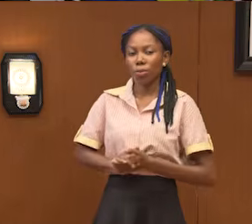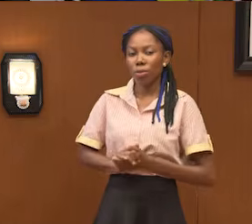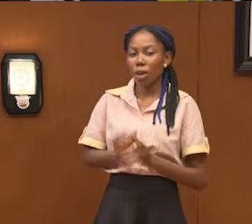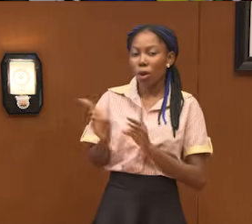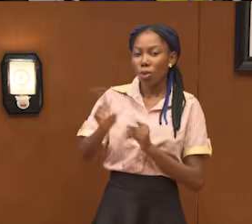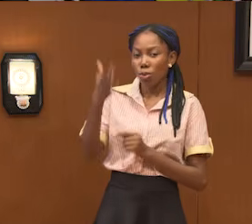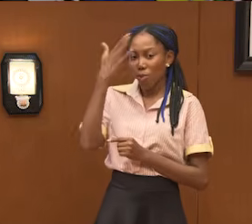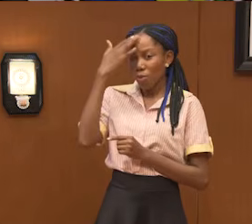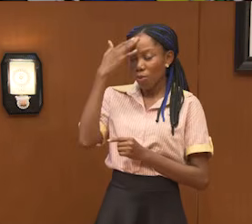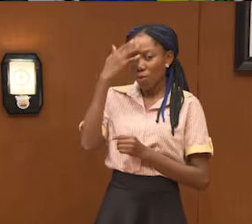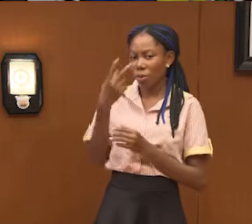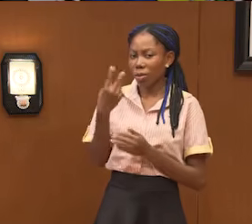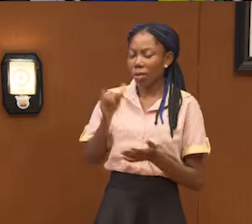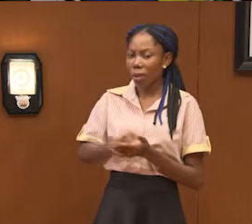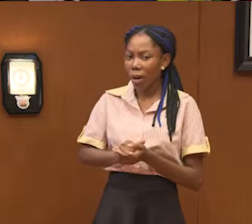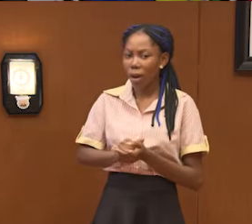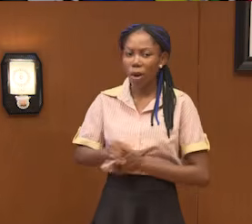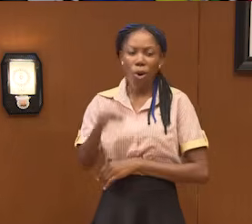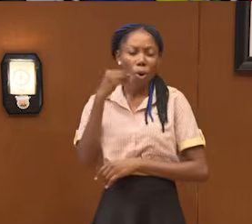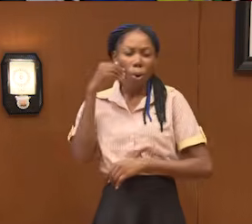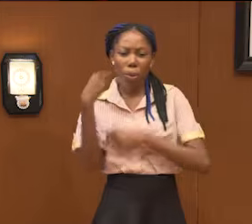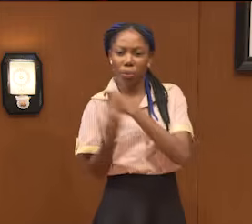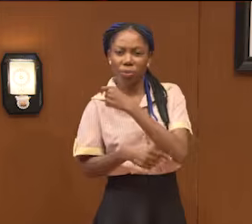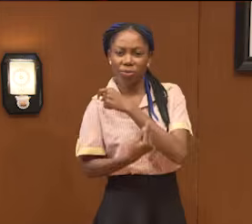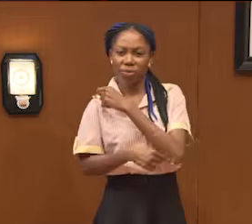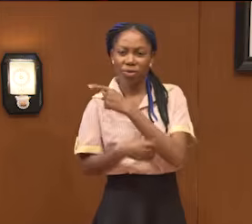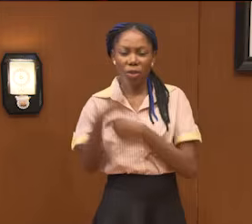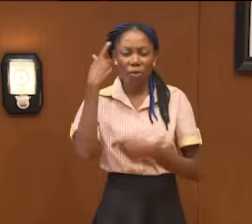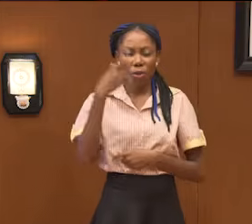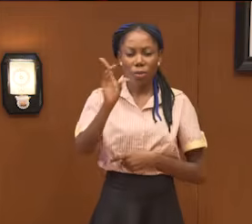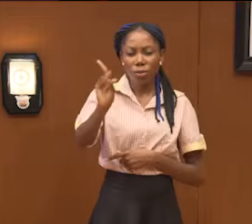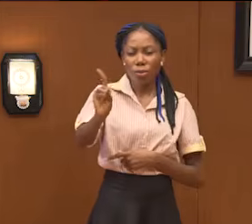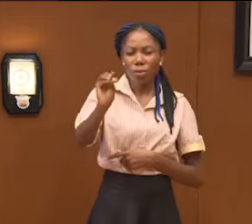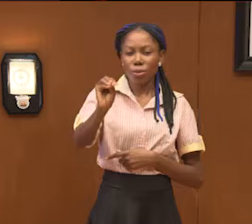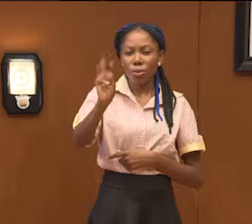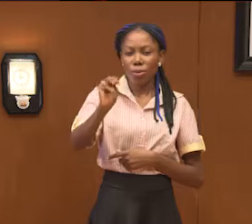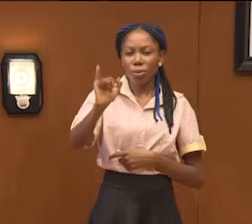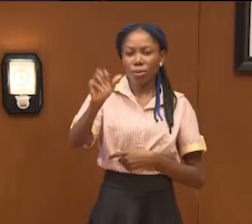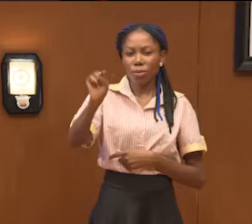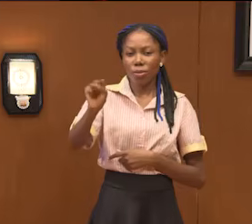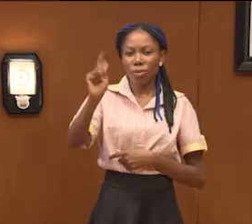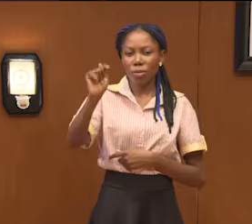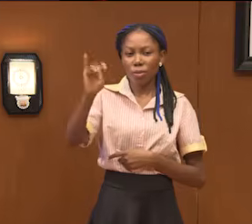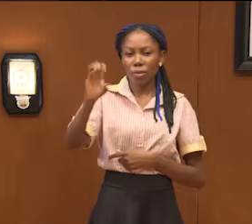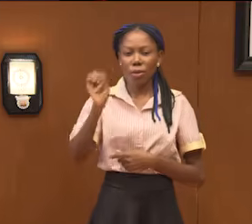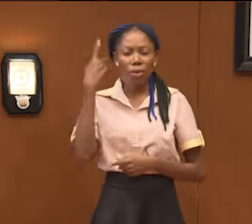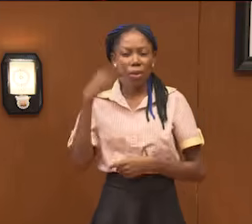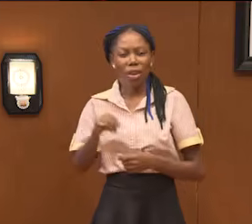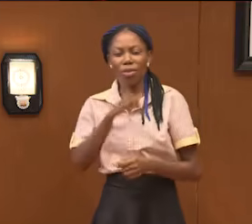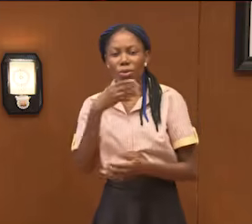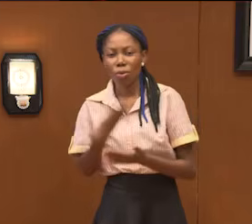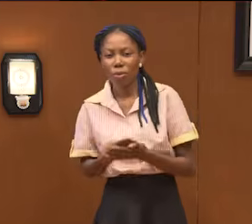do you know that domestic violence, beating your wife, is an offense? Criminal offense in Nigeria. Are you aware of